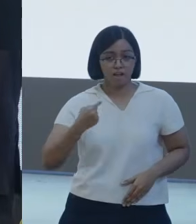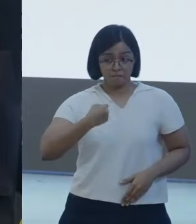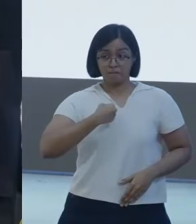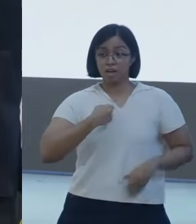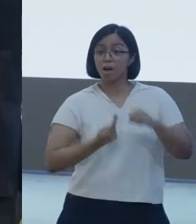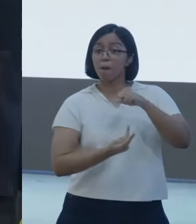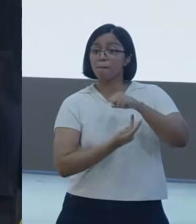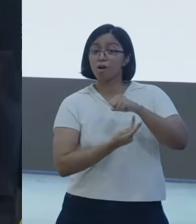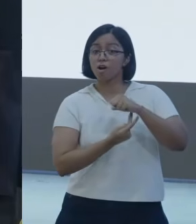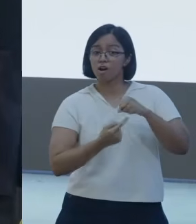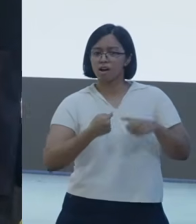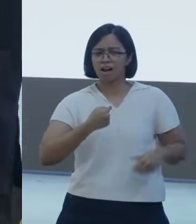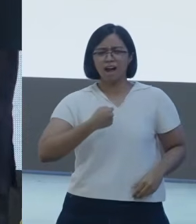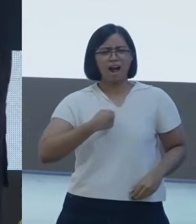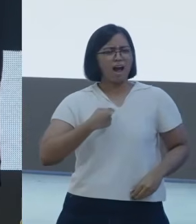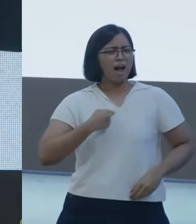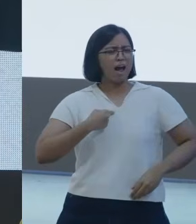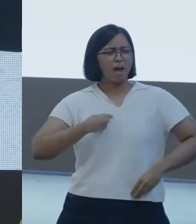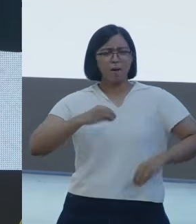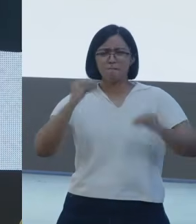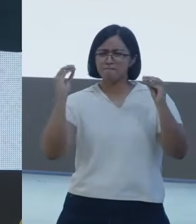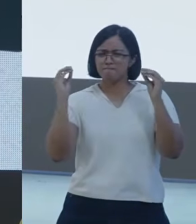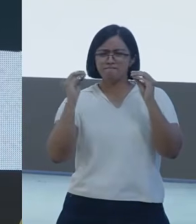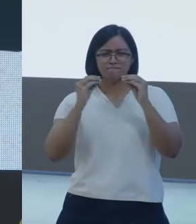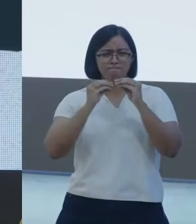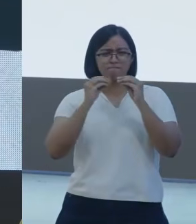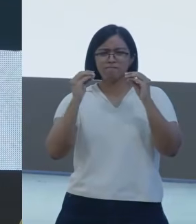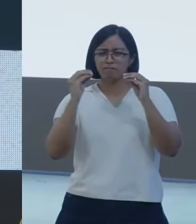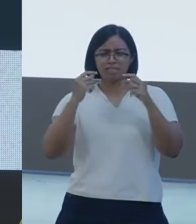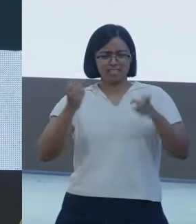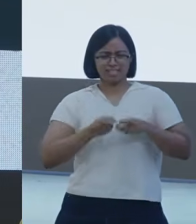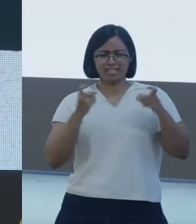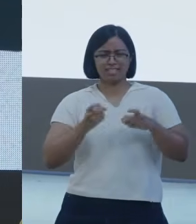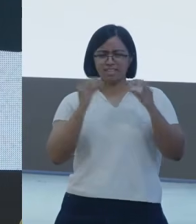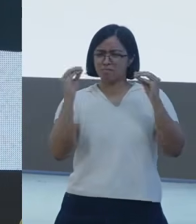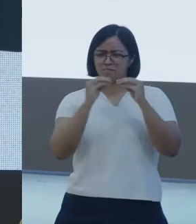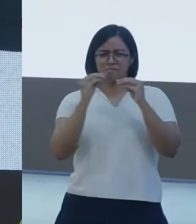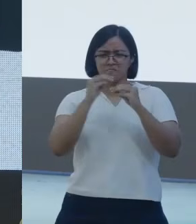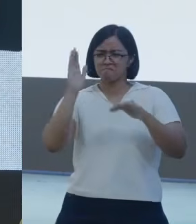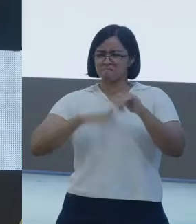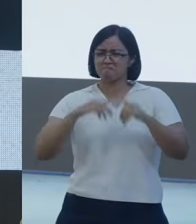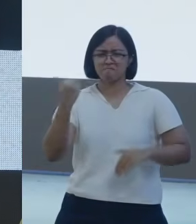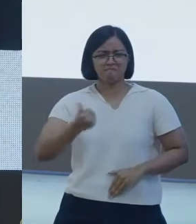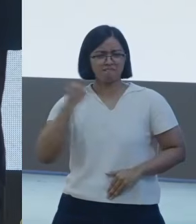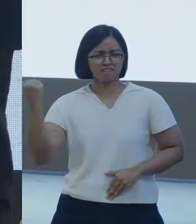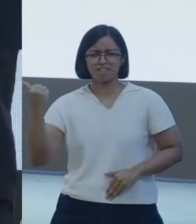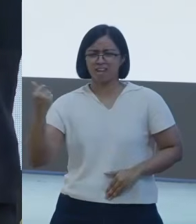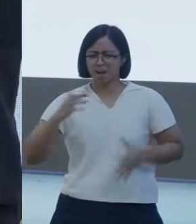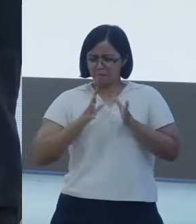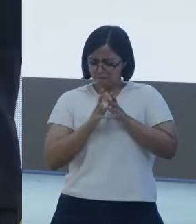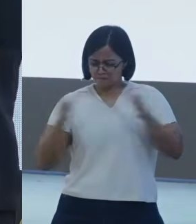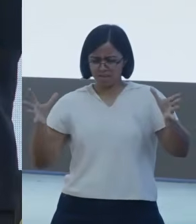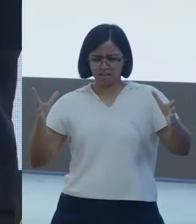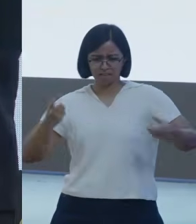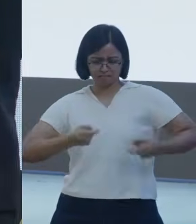foremost. Sabi niya, ako ang pinaka-makasalanan sa lahat. I am the foremost.